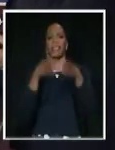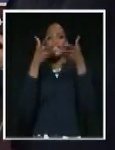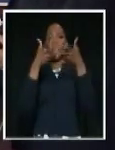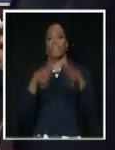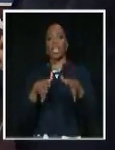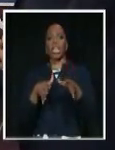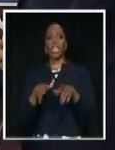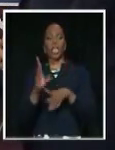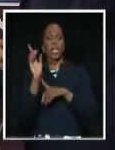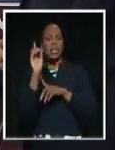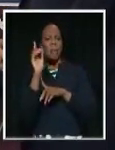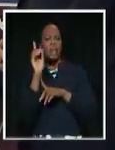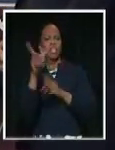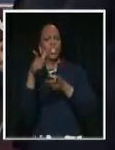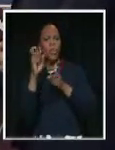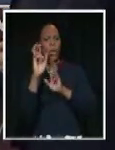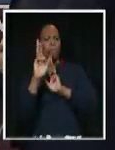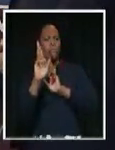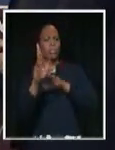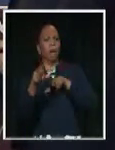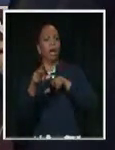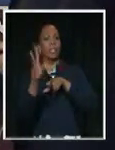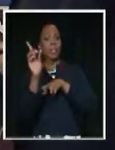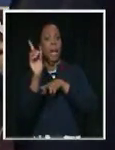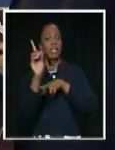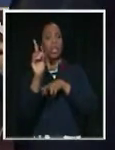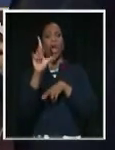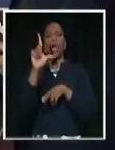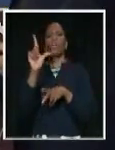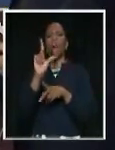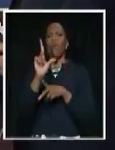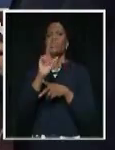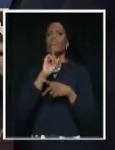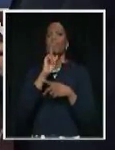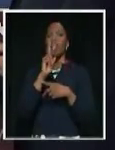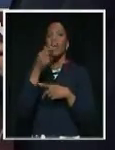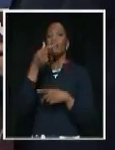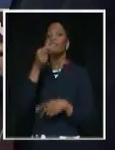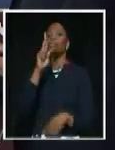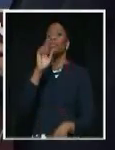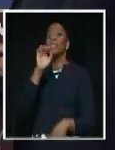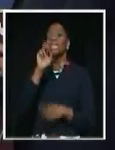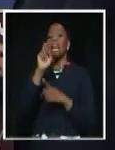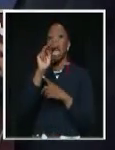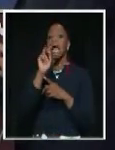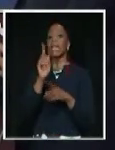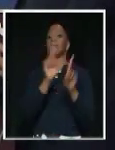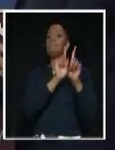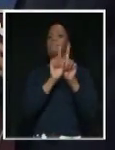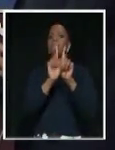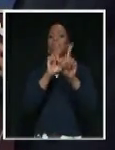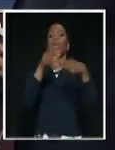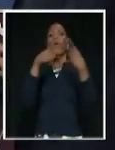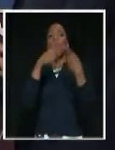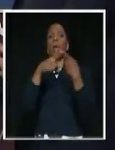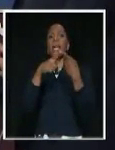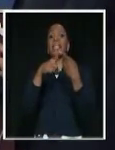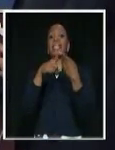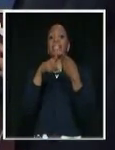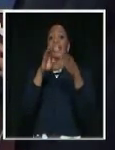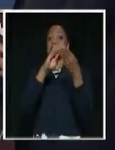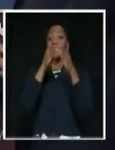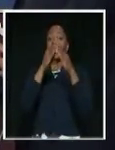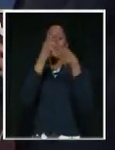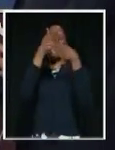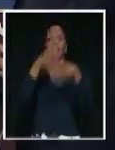related, gentlemen. Maurice, just a quick response. Mr. Lhota was the right-hand man of Rudy Giuliani when he was going out of his way to divide this city. It